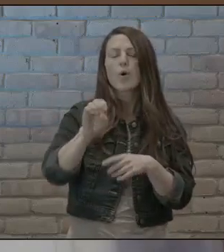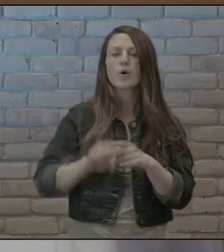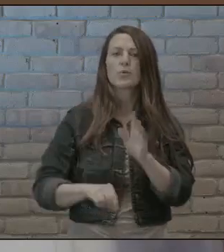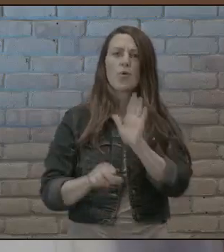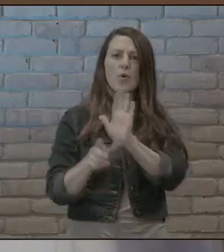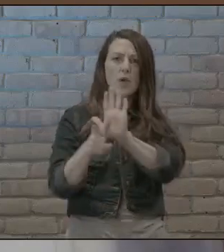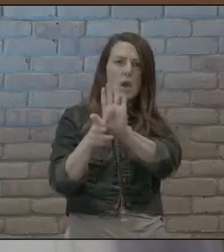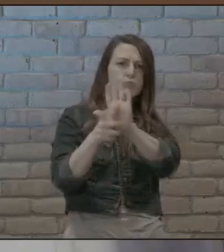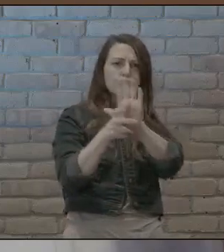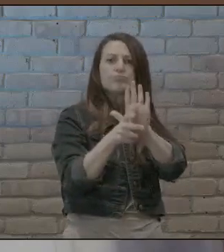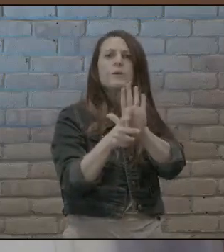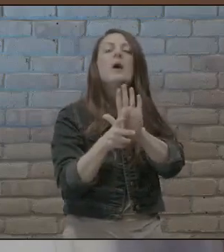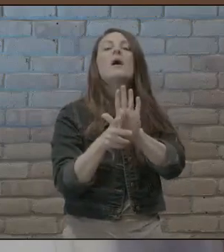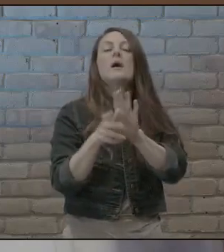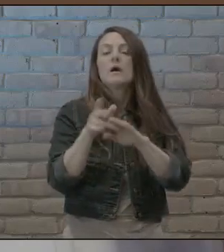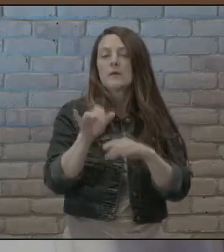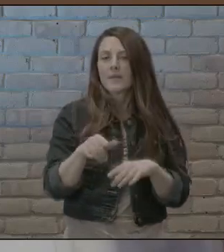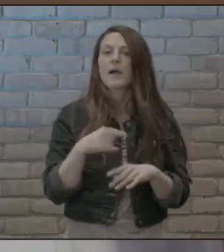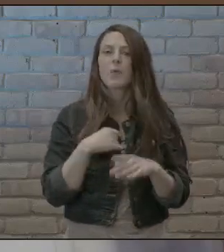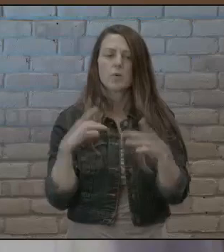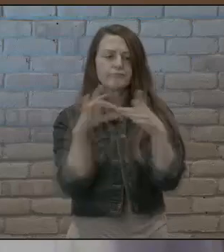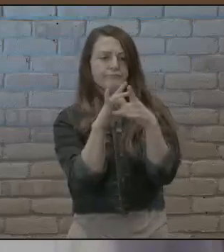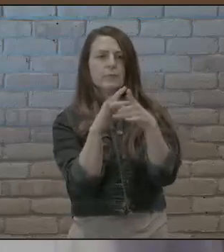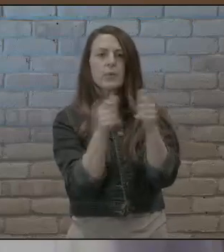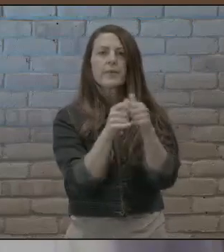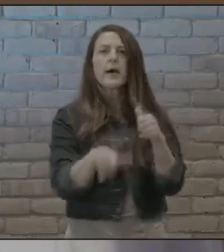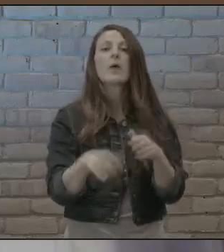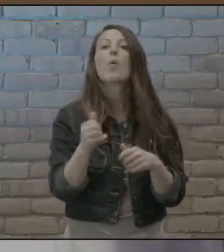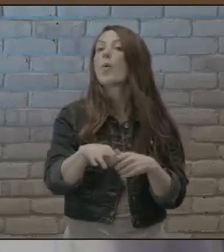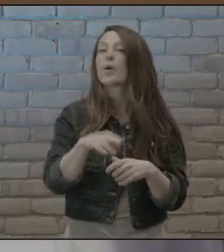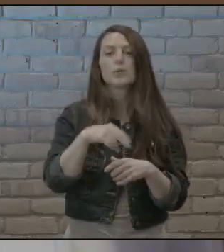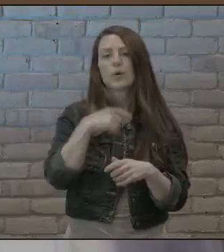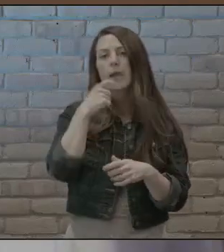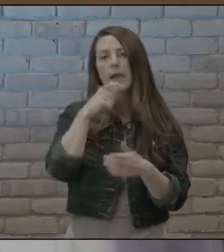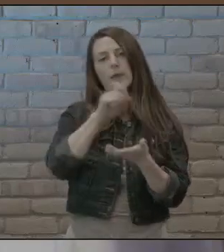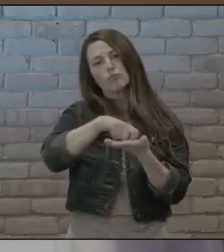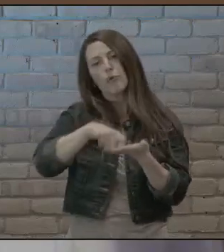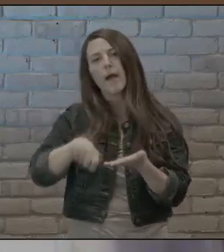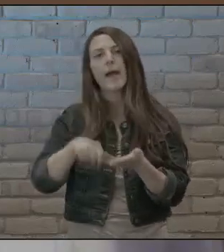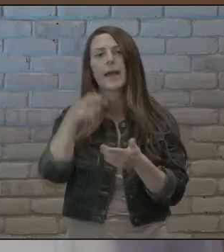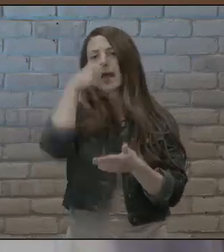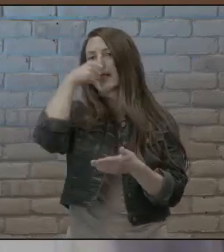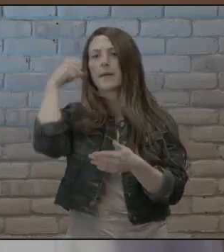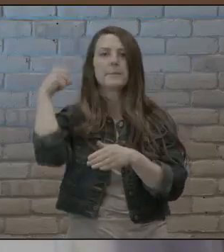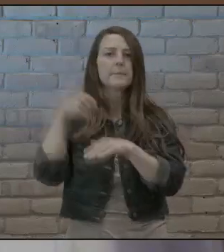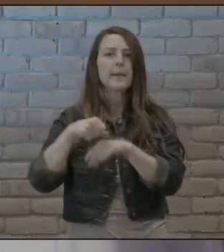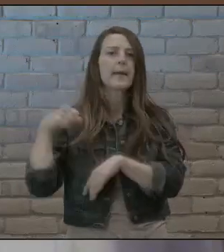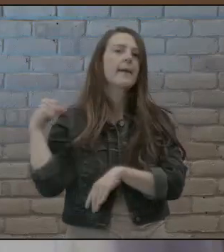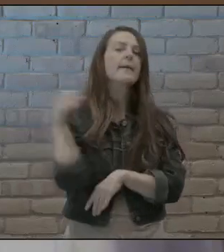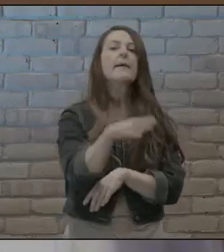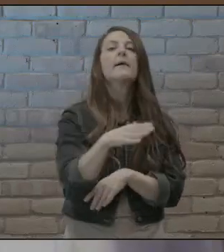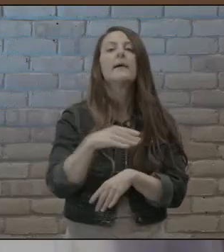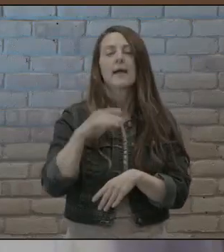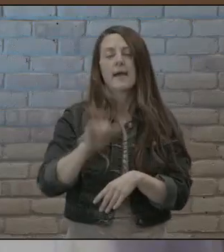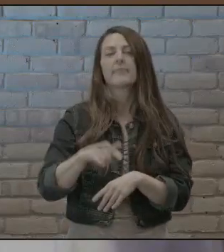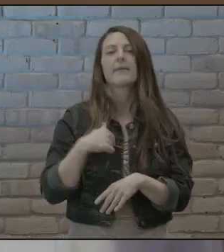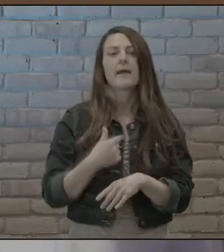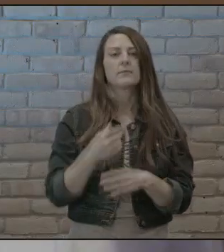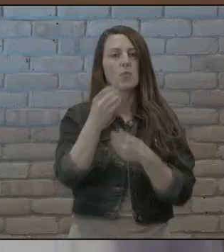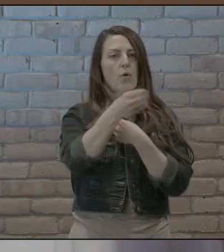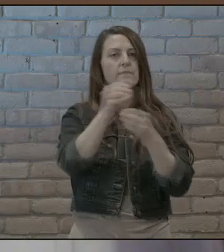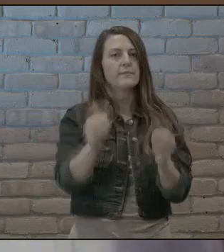screen right now. There's a QR code that can connect you with that. Or you can mail your check to the Valley Creek offices at 7380 Afton